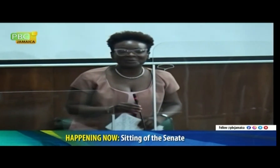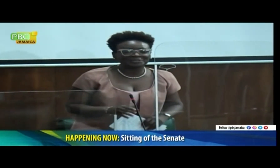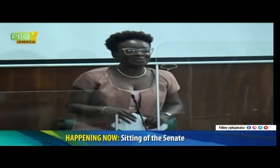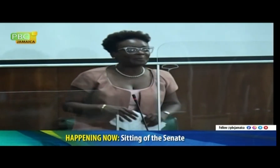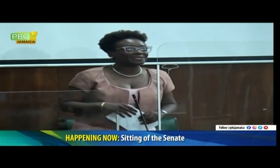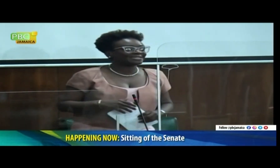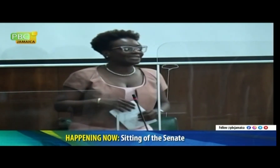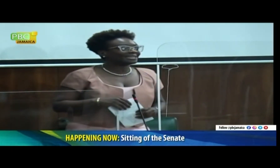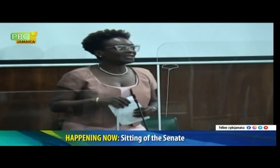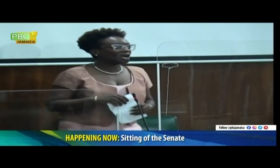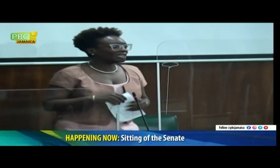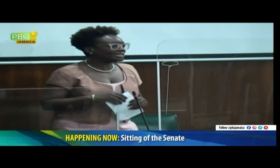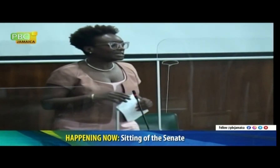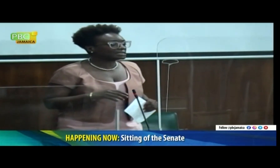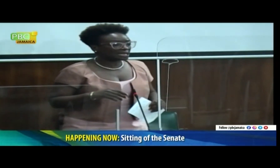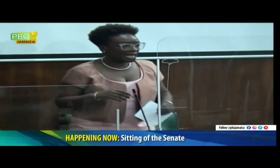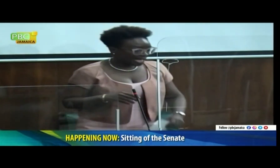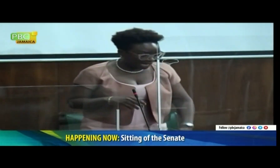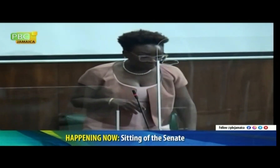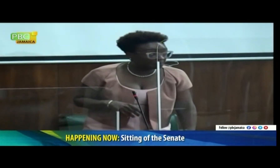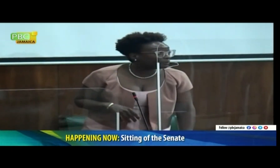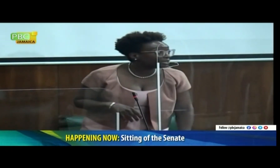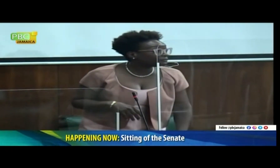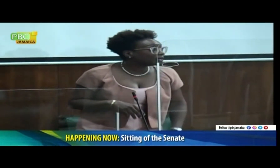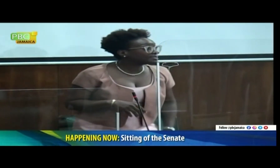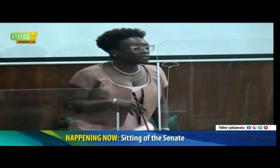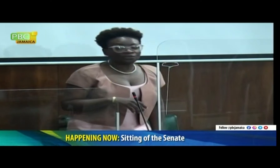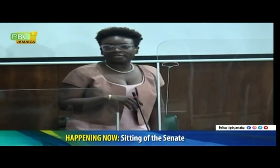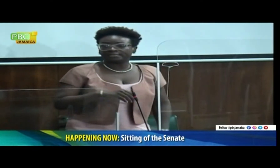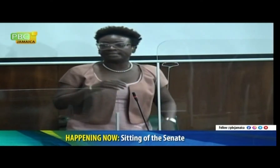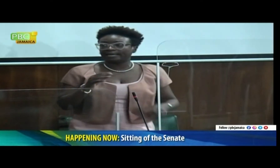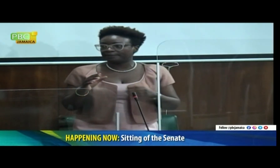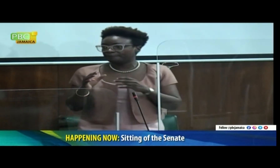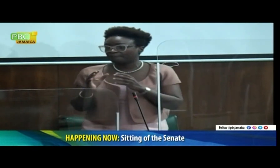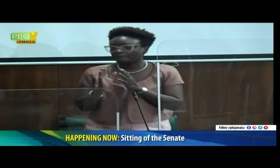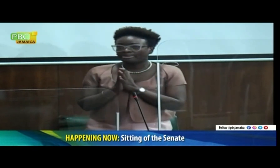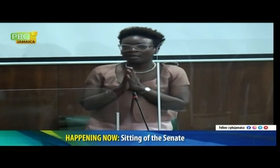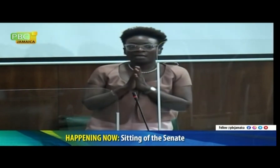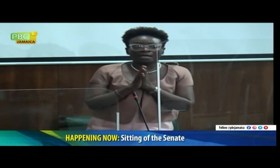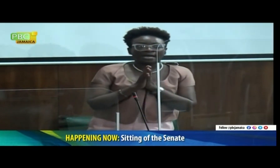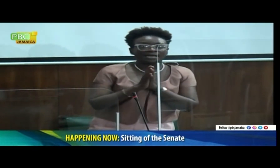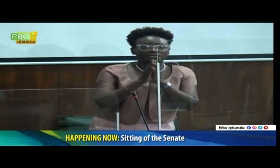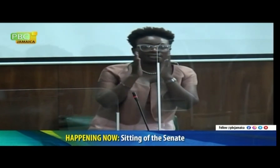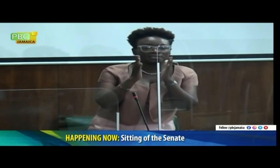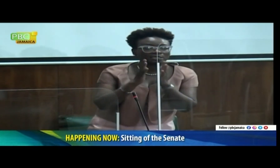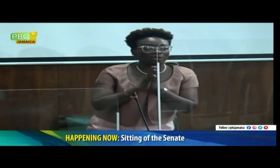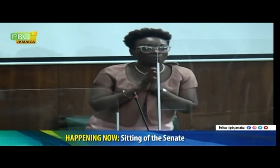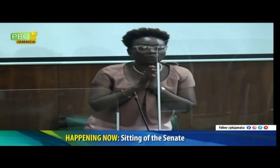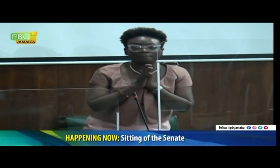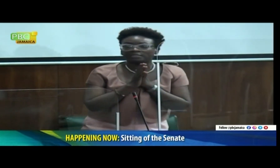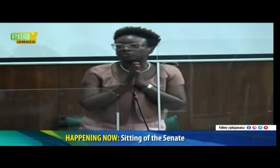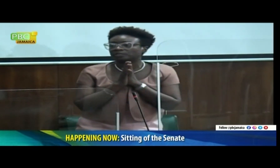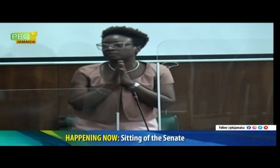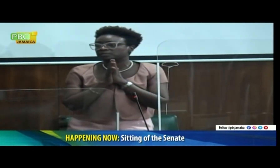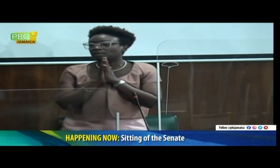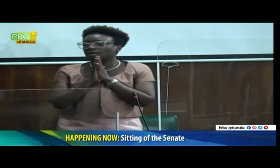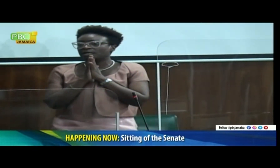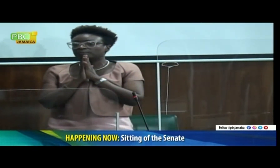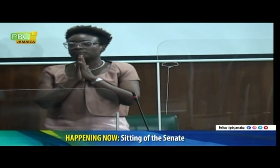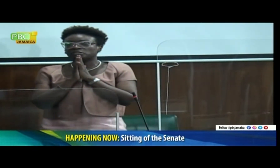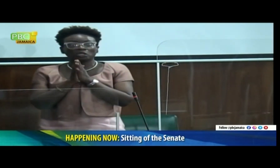Thank you, Mr. President and colleagues. I'll be brief considering the time. As Senator Longmore